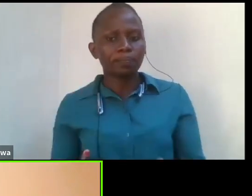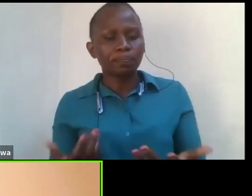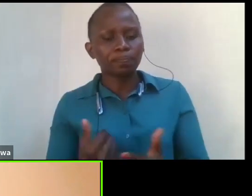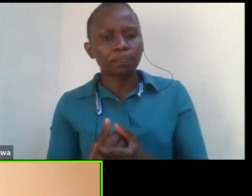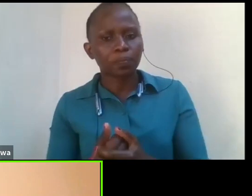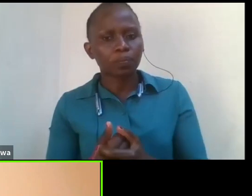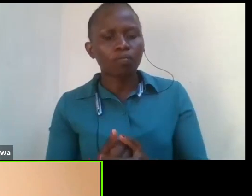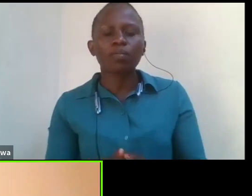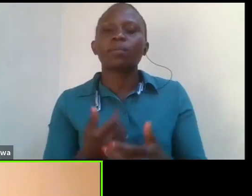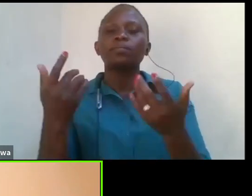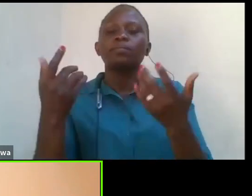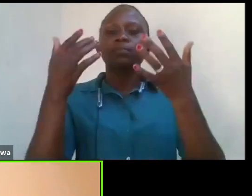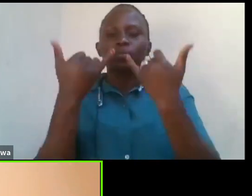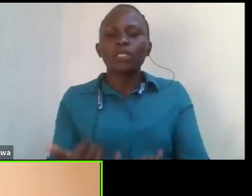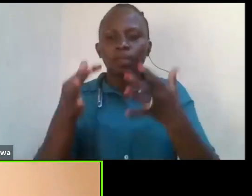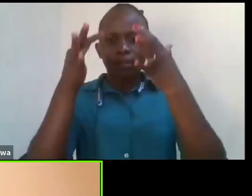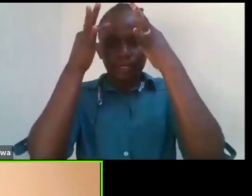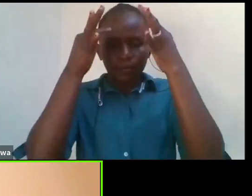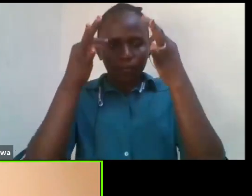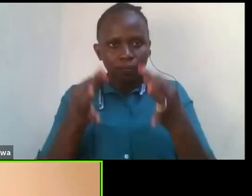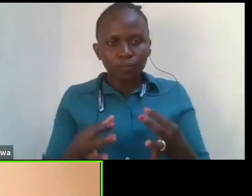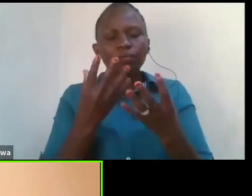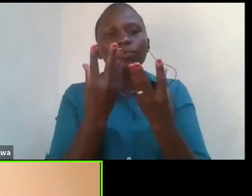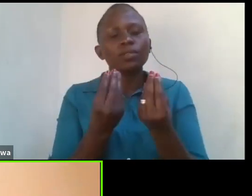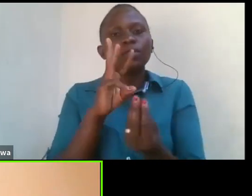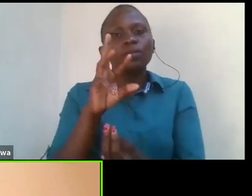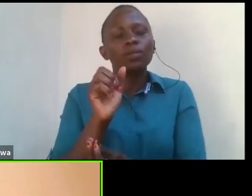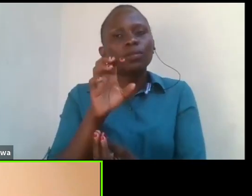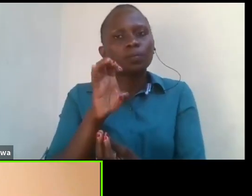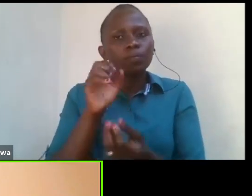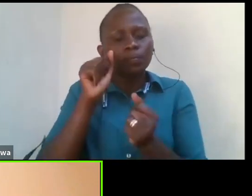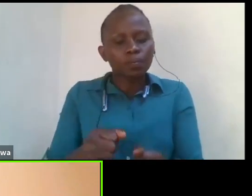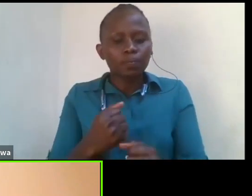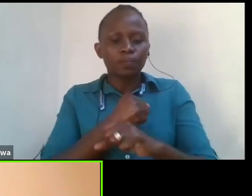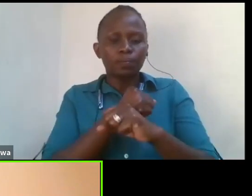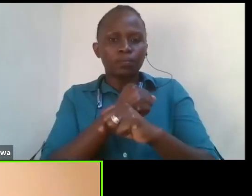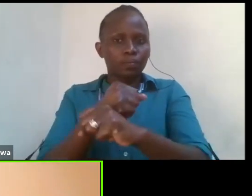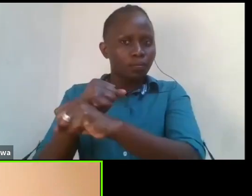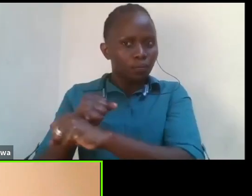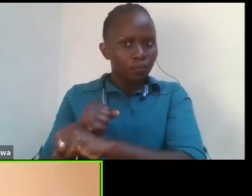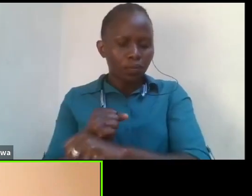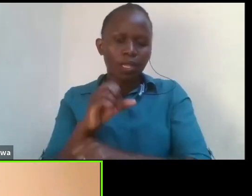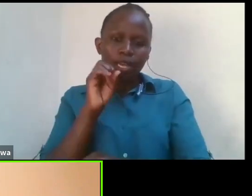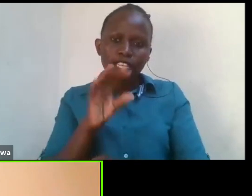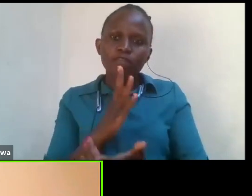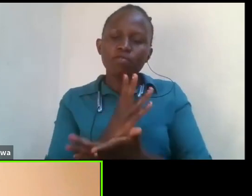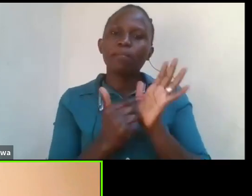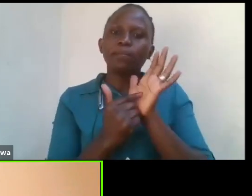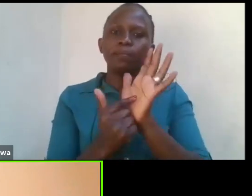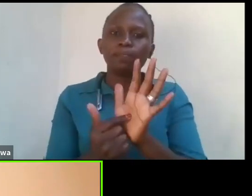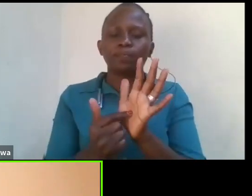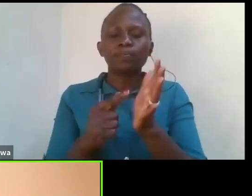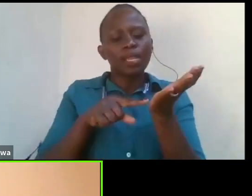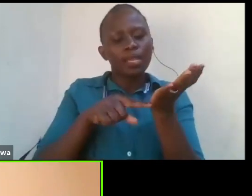they have decided that a software can be patented if it actually depicts a technical